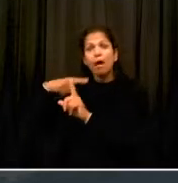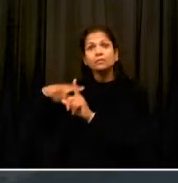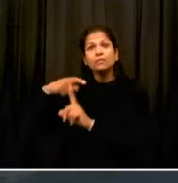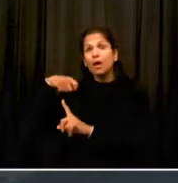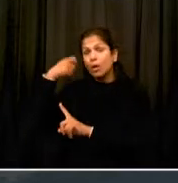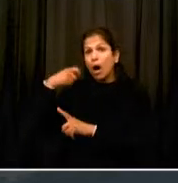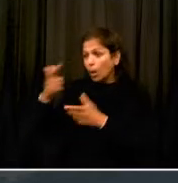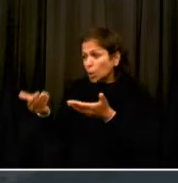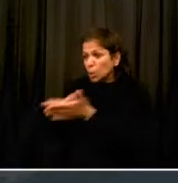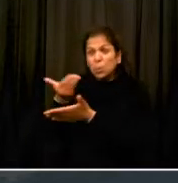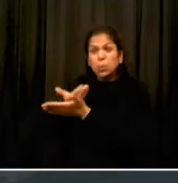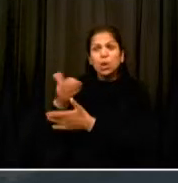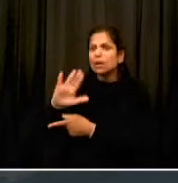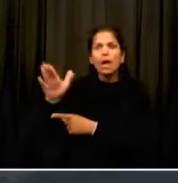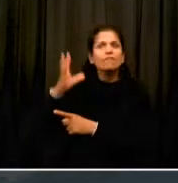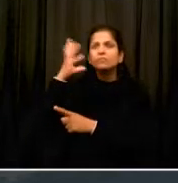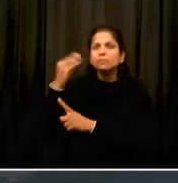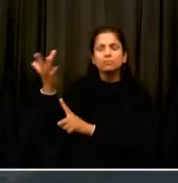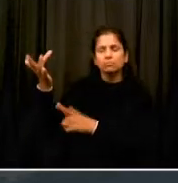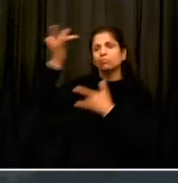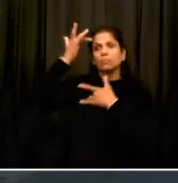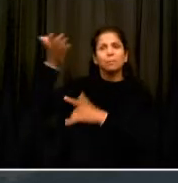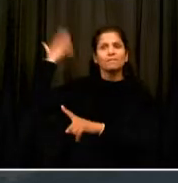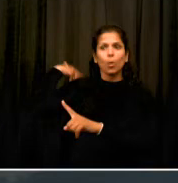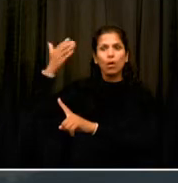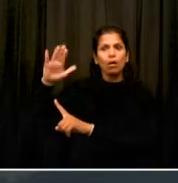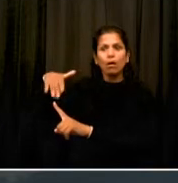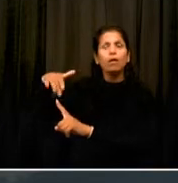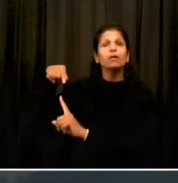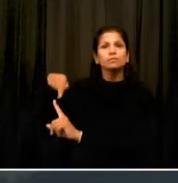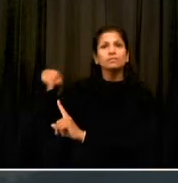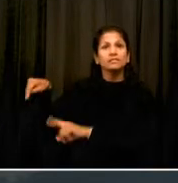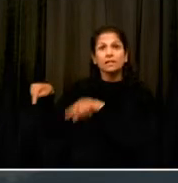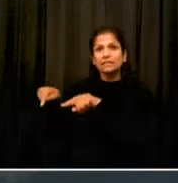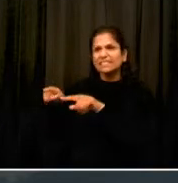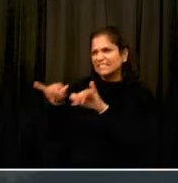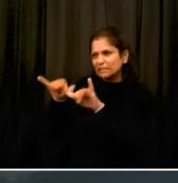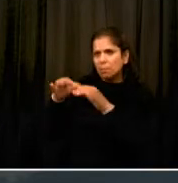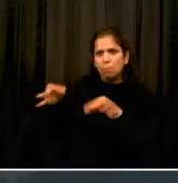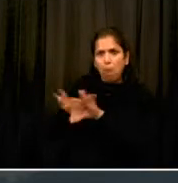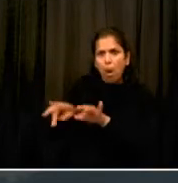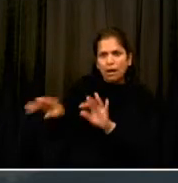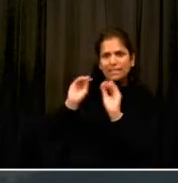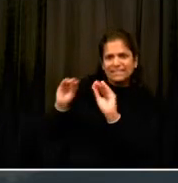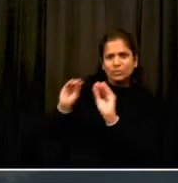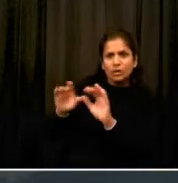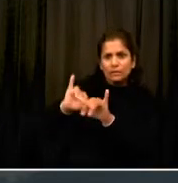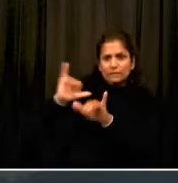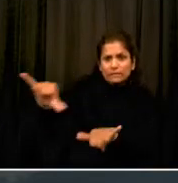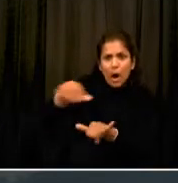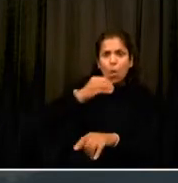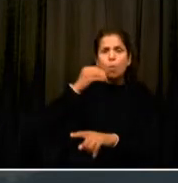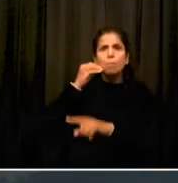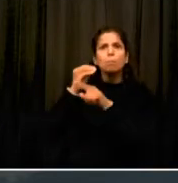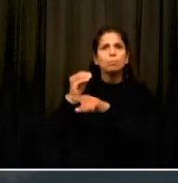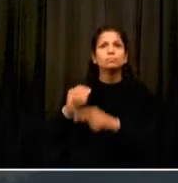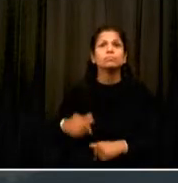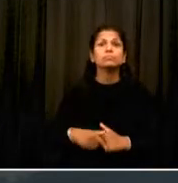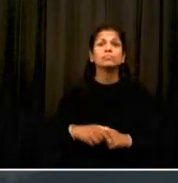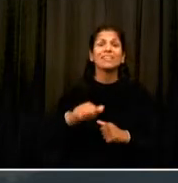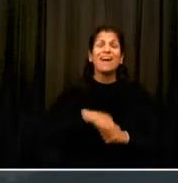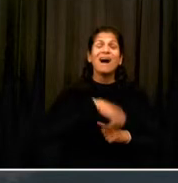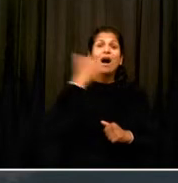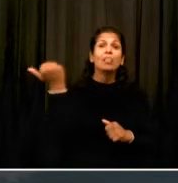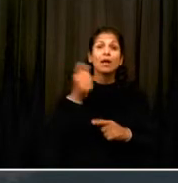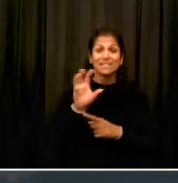knowing that they're isolating. However, 64% of all new cases have completed our intake and are